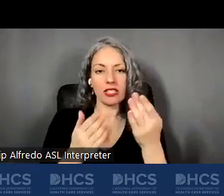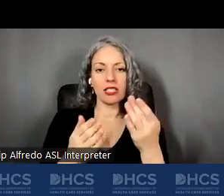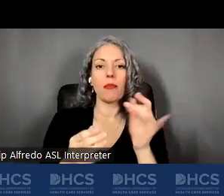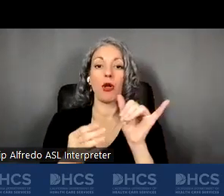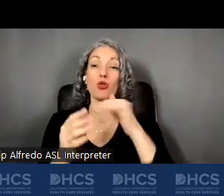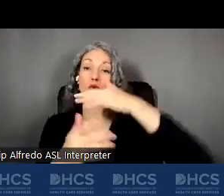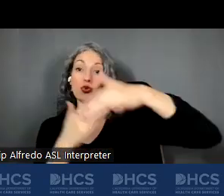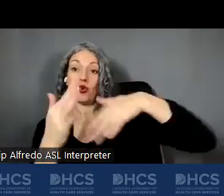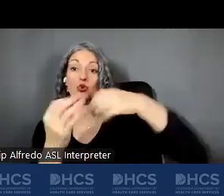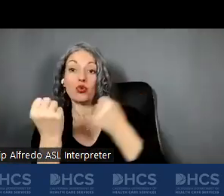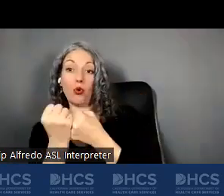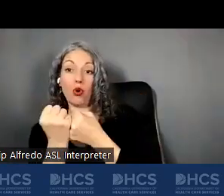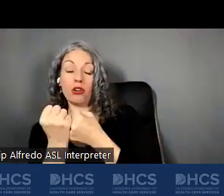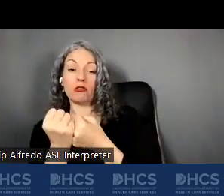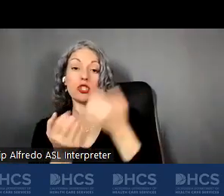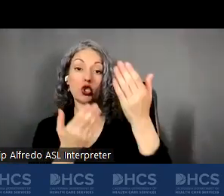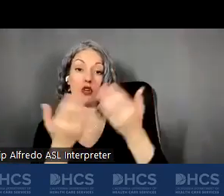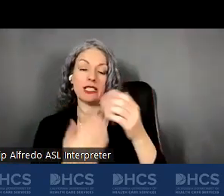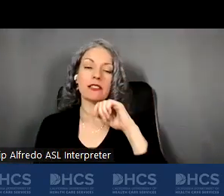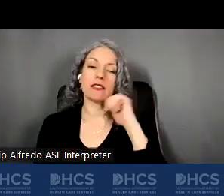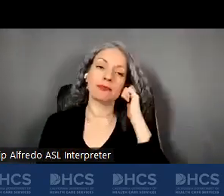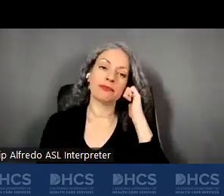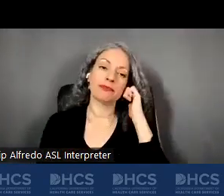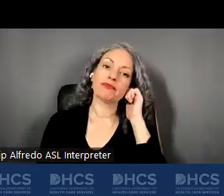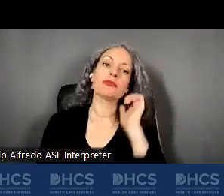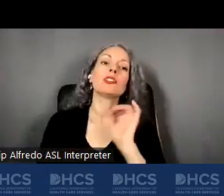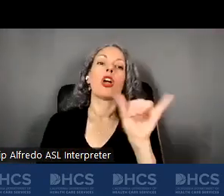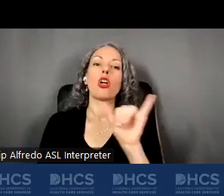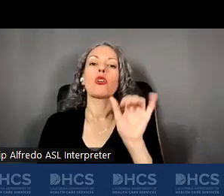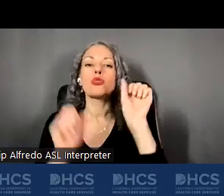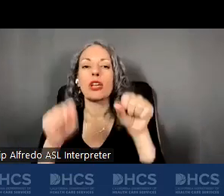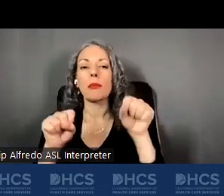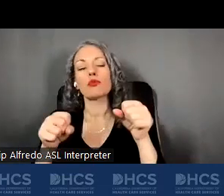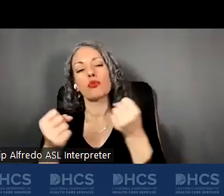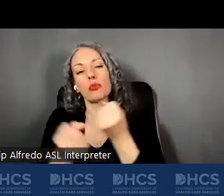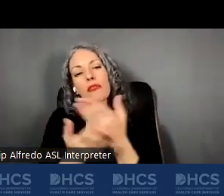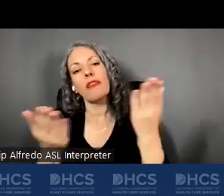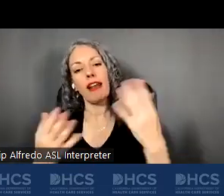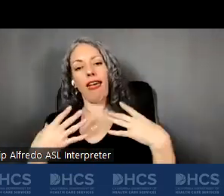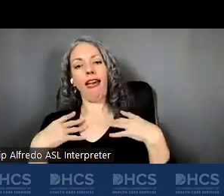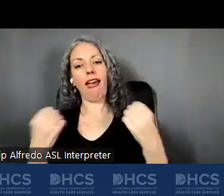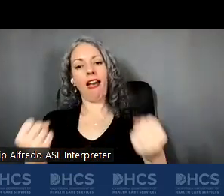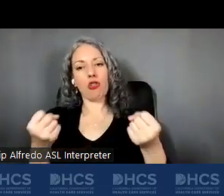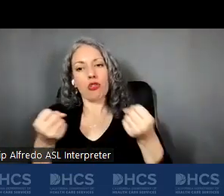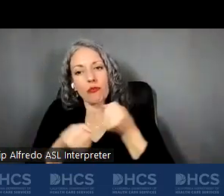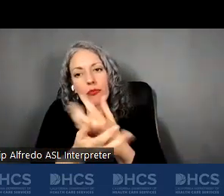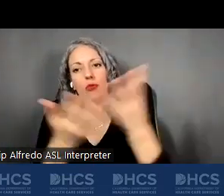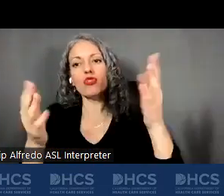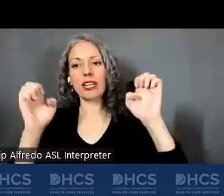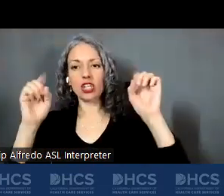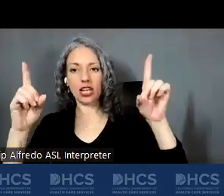support services. And, you know, and also being able to provide health promotion and education to